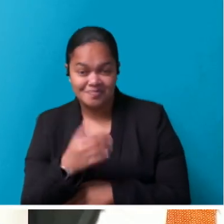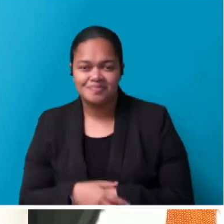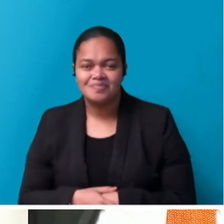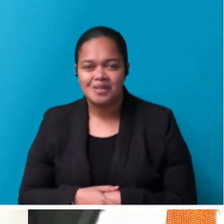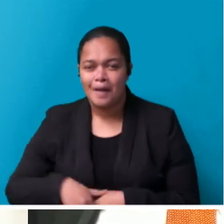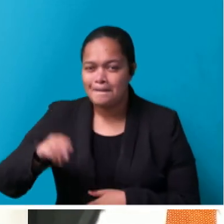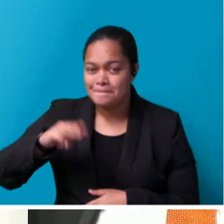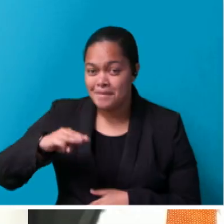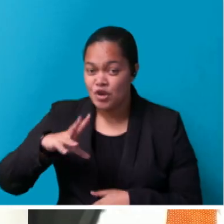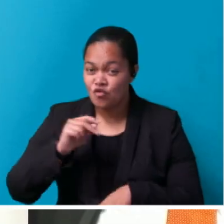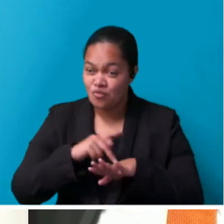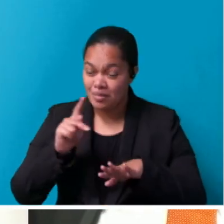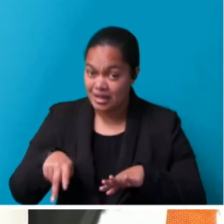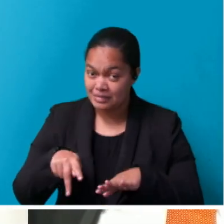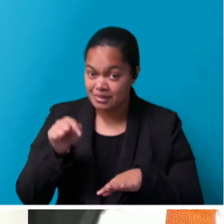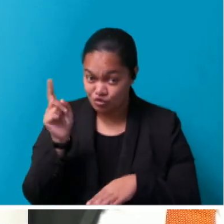today,